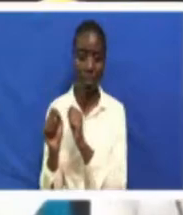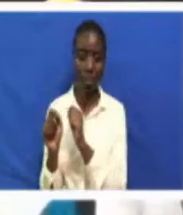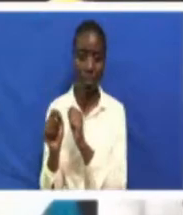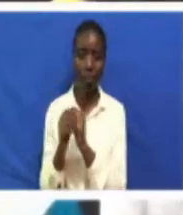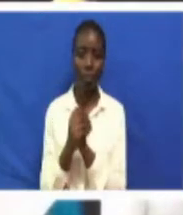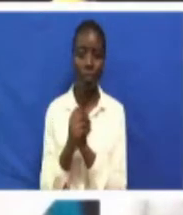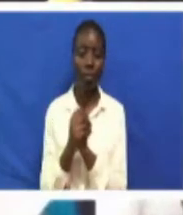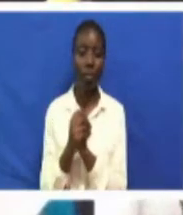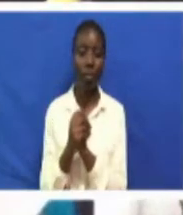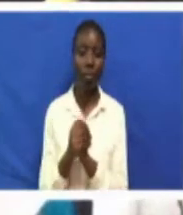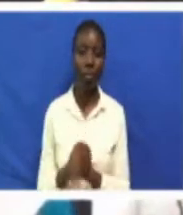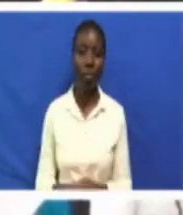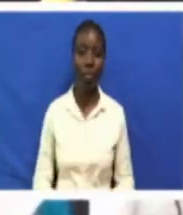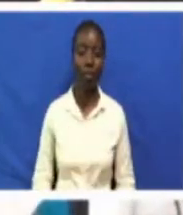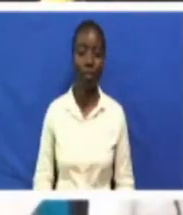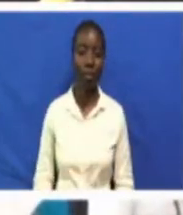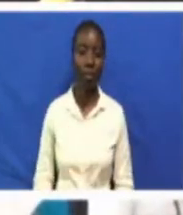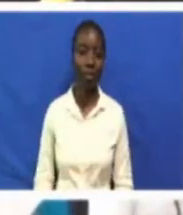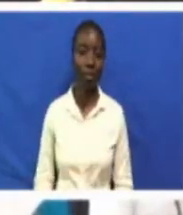foreign